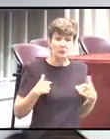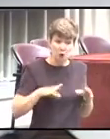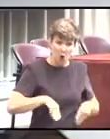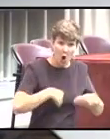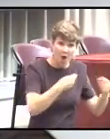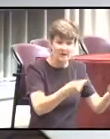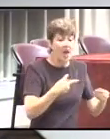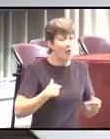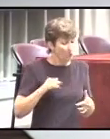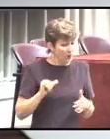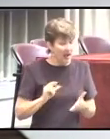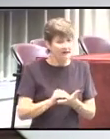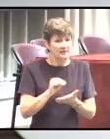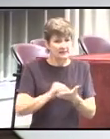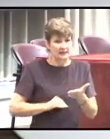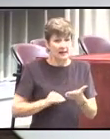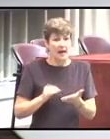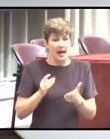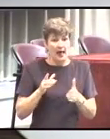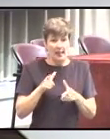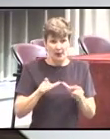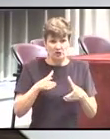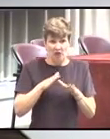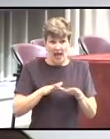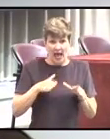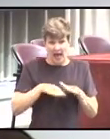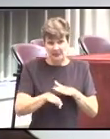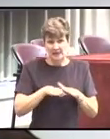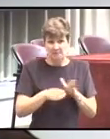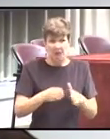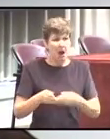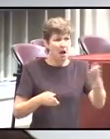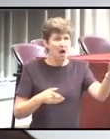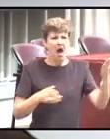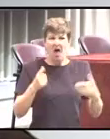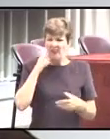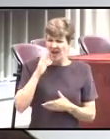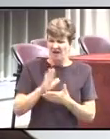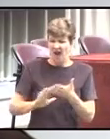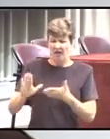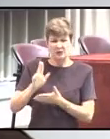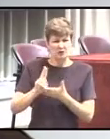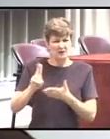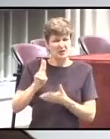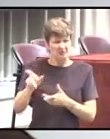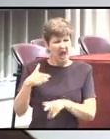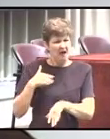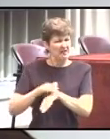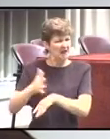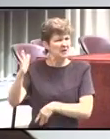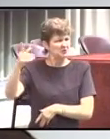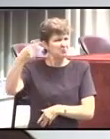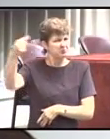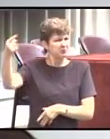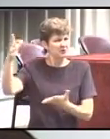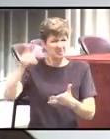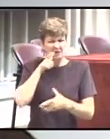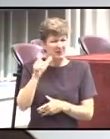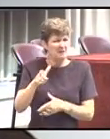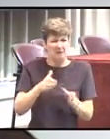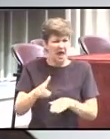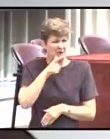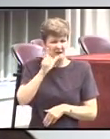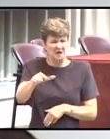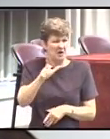to submit a plan, a language access plan. And we're thinking everyone's a college university student, they have English, and so what do they need